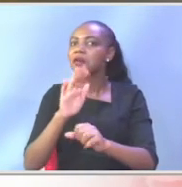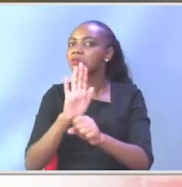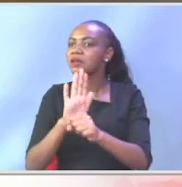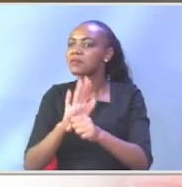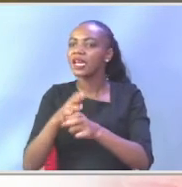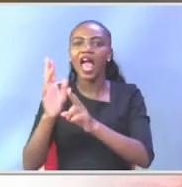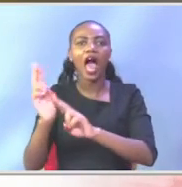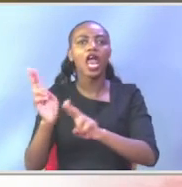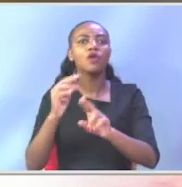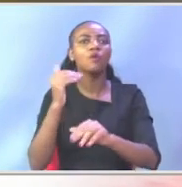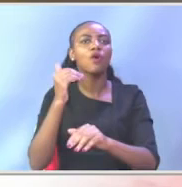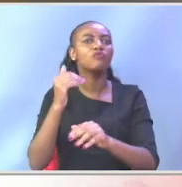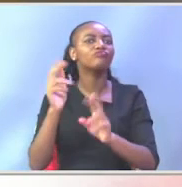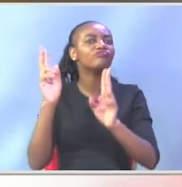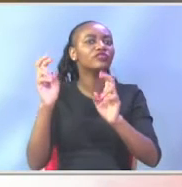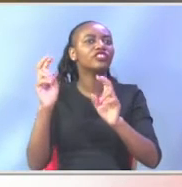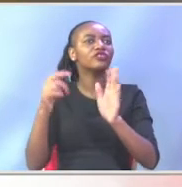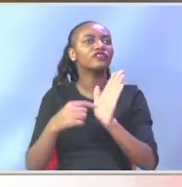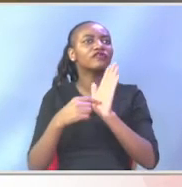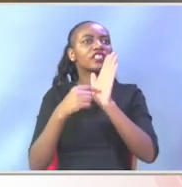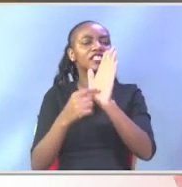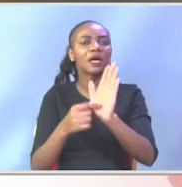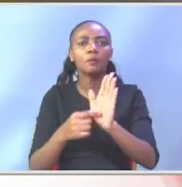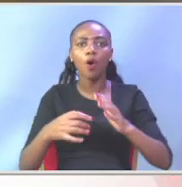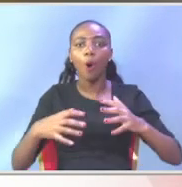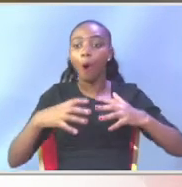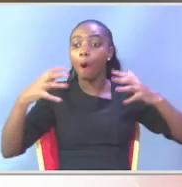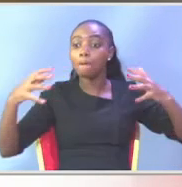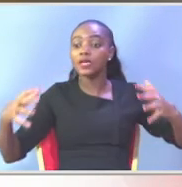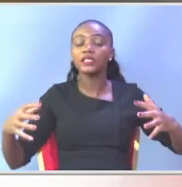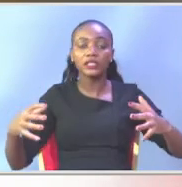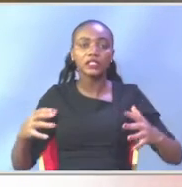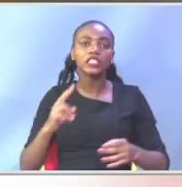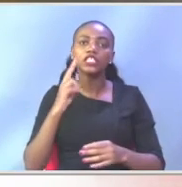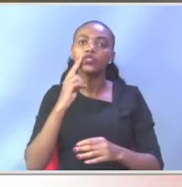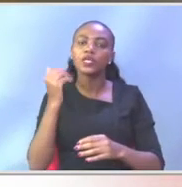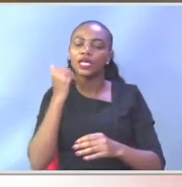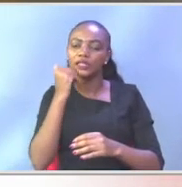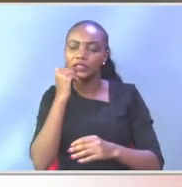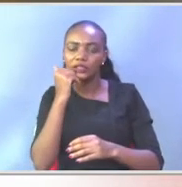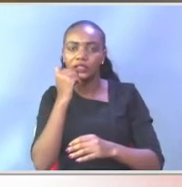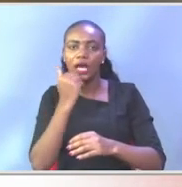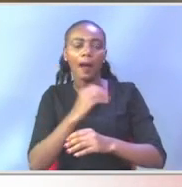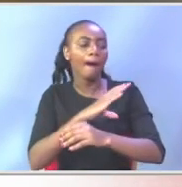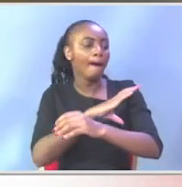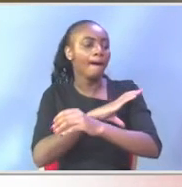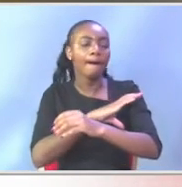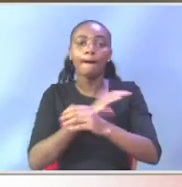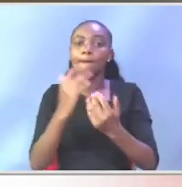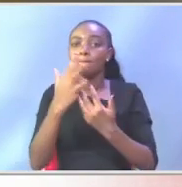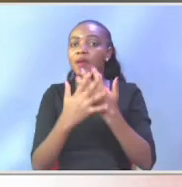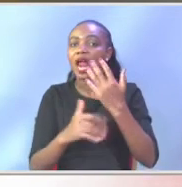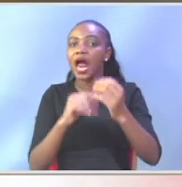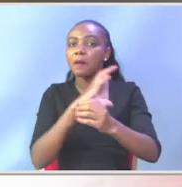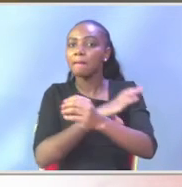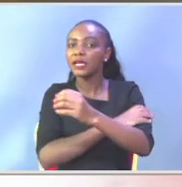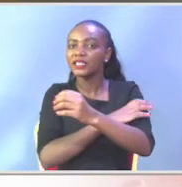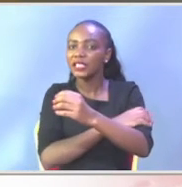are common causes like obesity, for example, diabetes, hypertension,